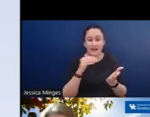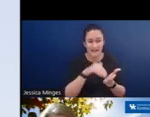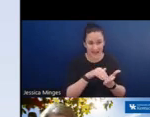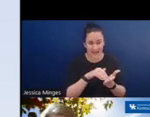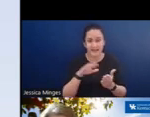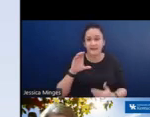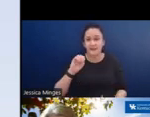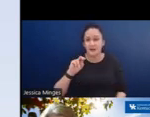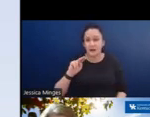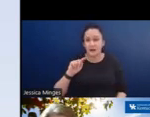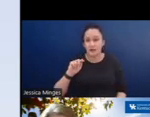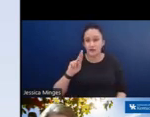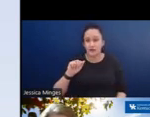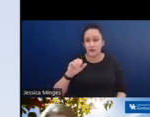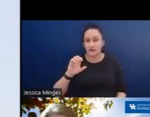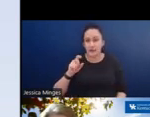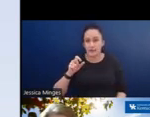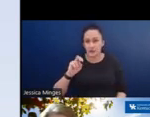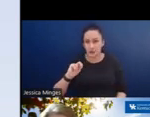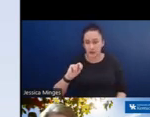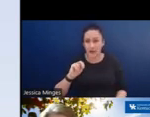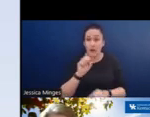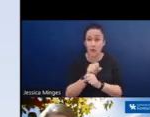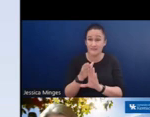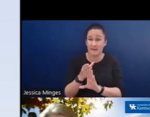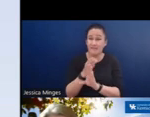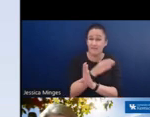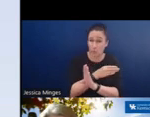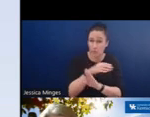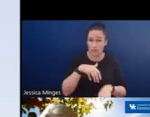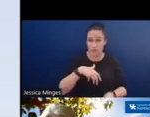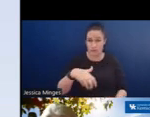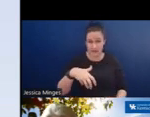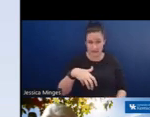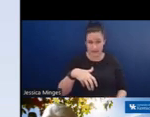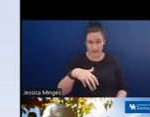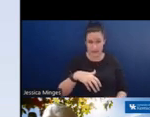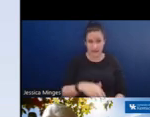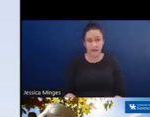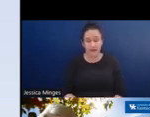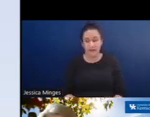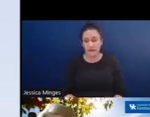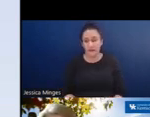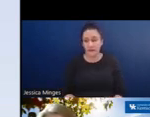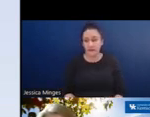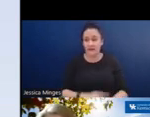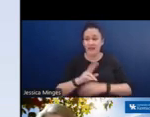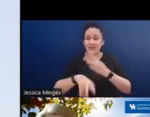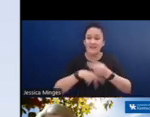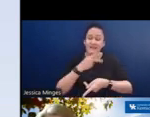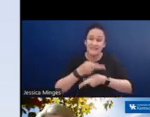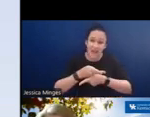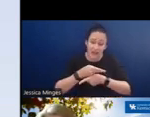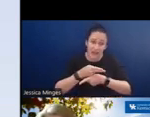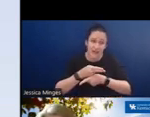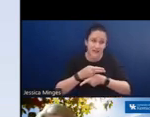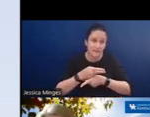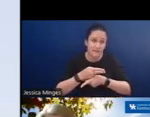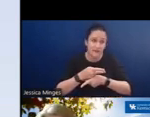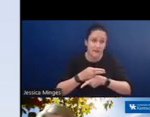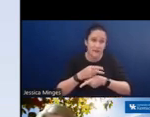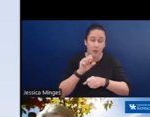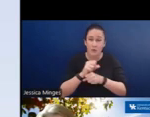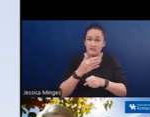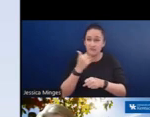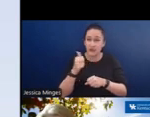works before a pregnancy, and the kind that we are, the kind that's over the counter works best in the first 3